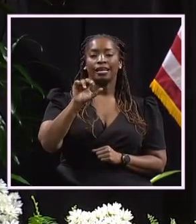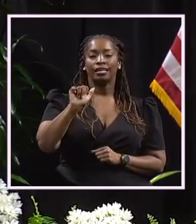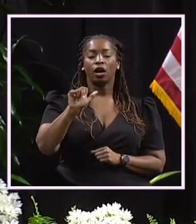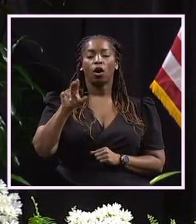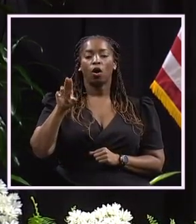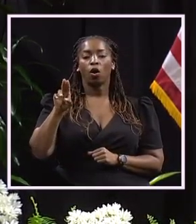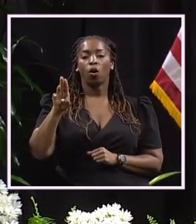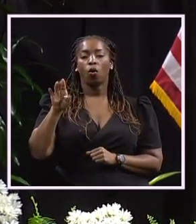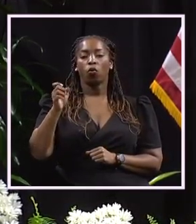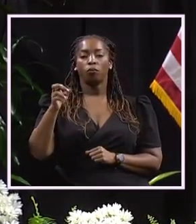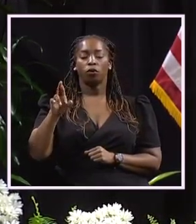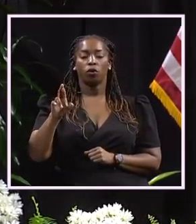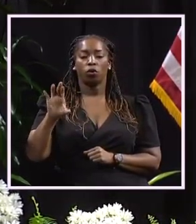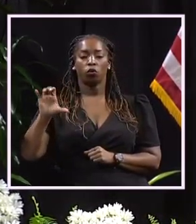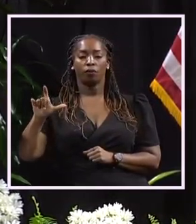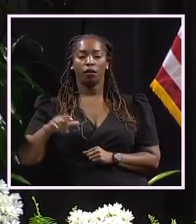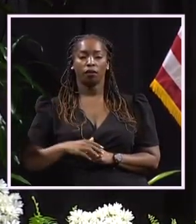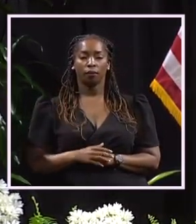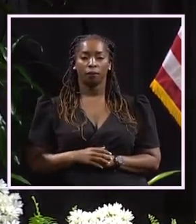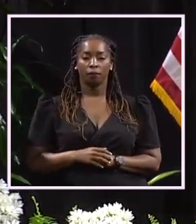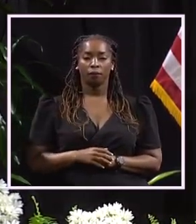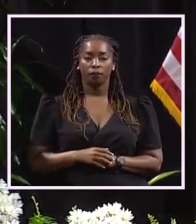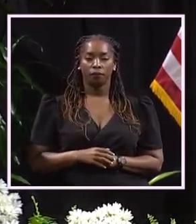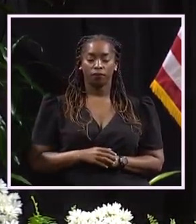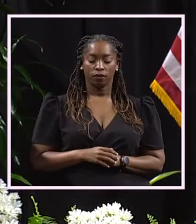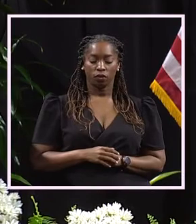Budner, cum laude.